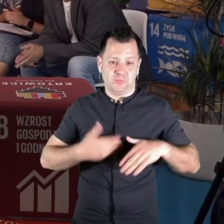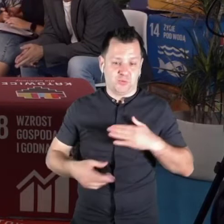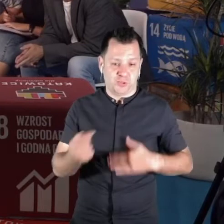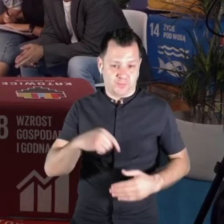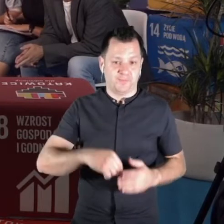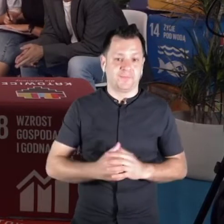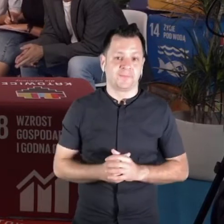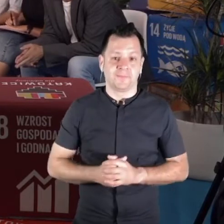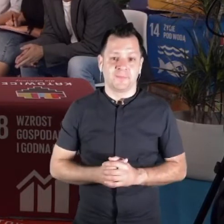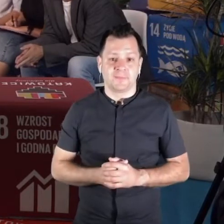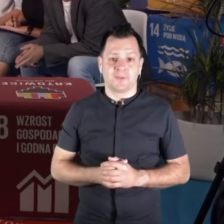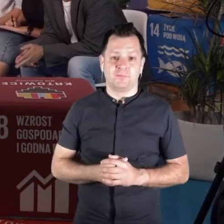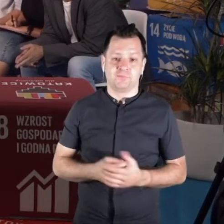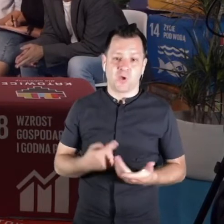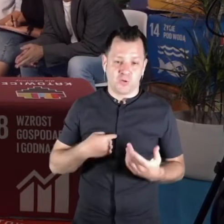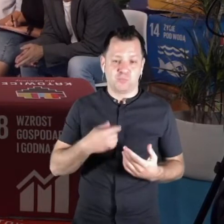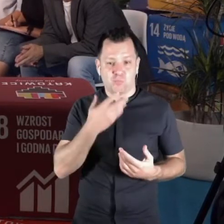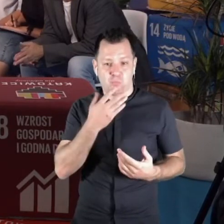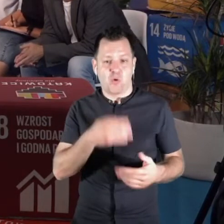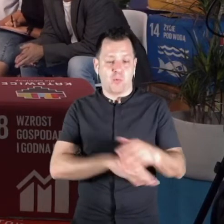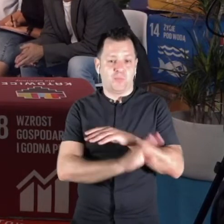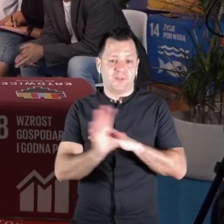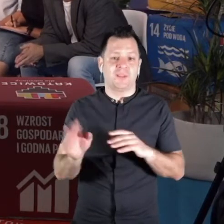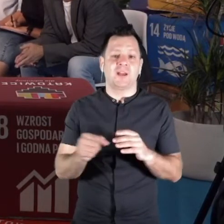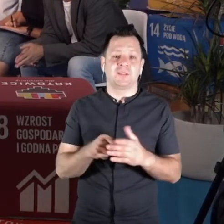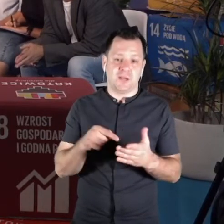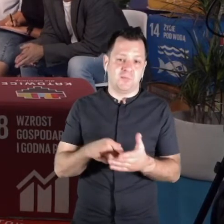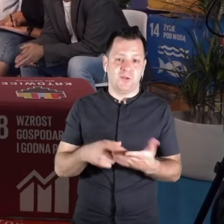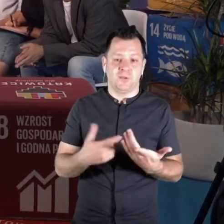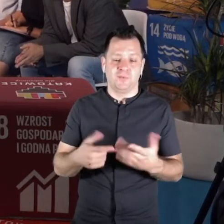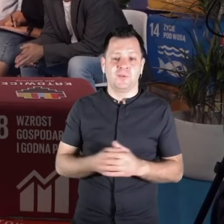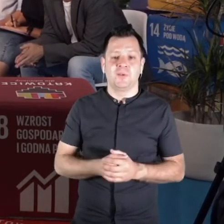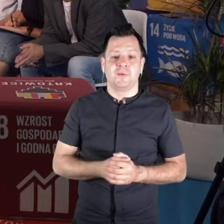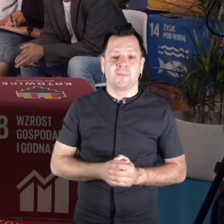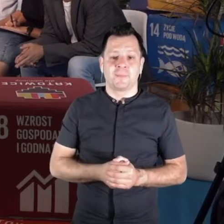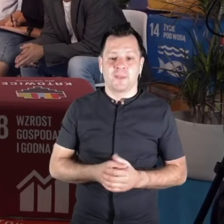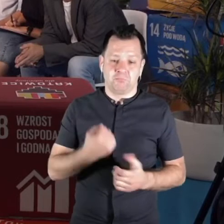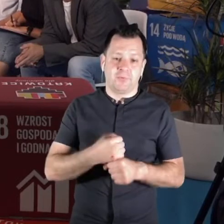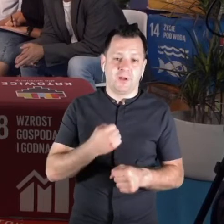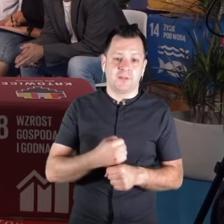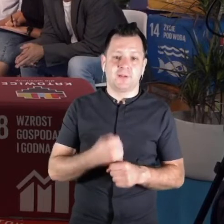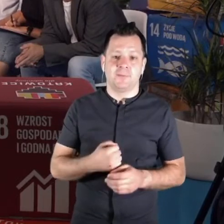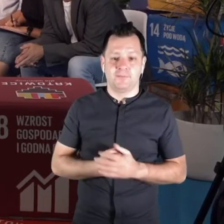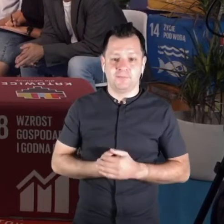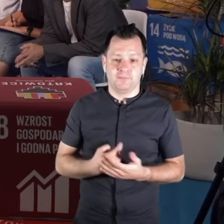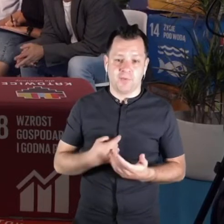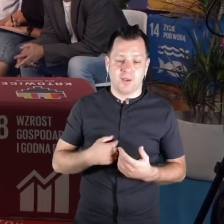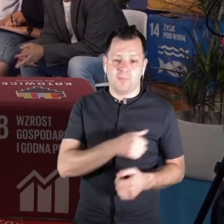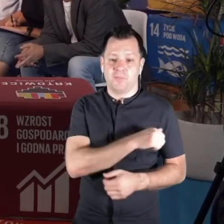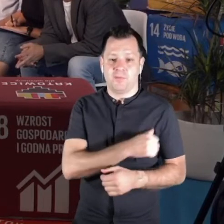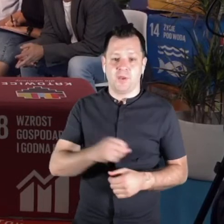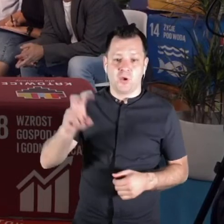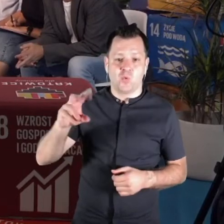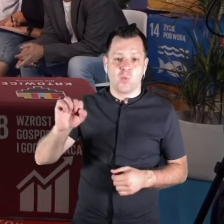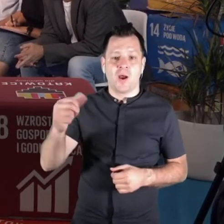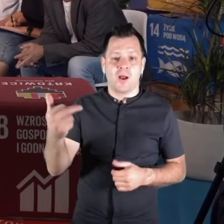to present about our work at the City Lab Berlin. So, yeah, I'm Juan. I am project manager, product owner